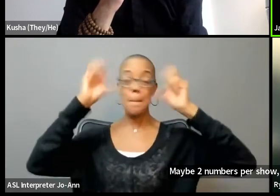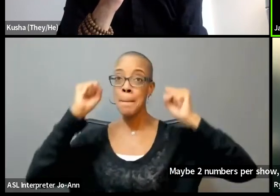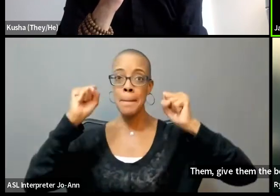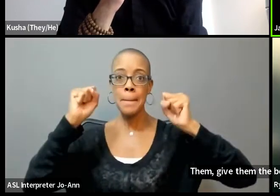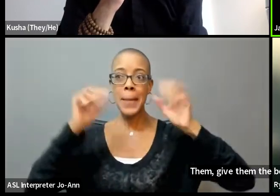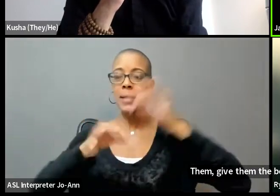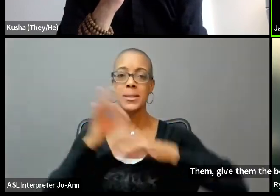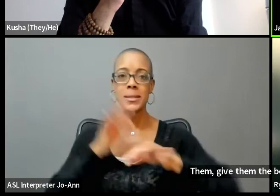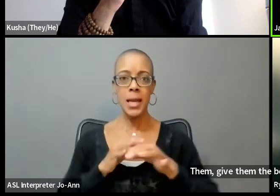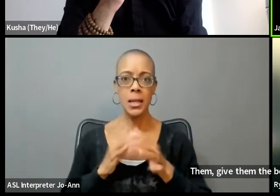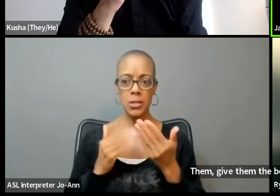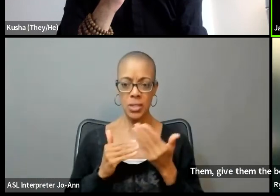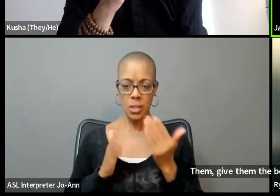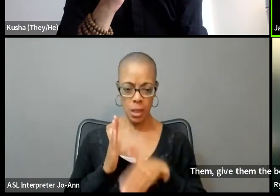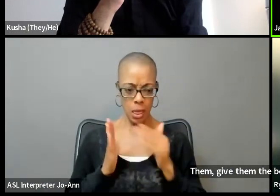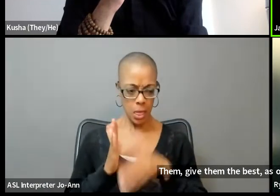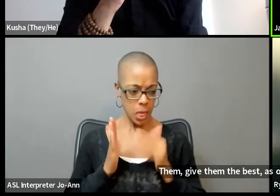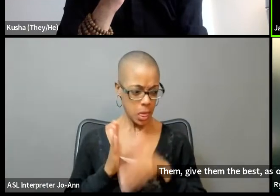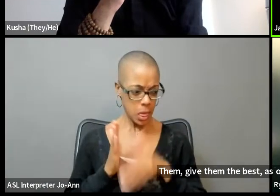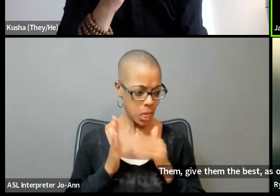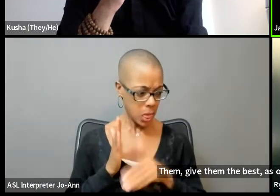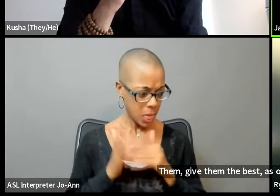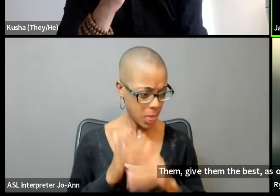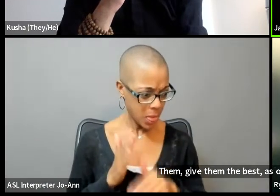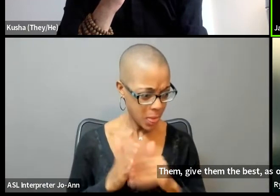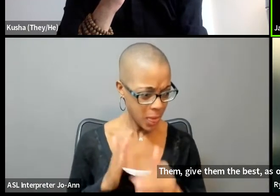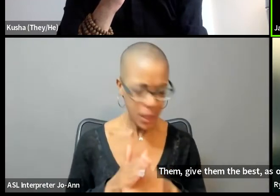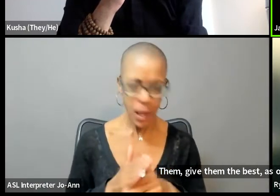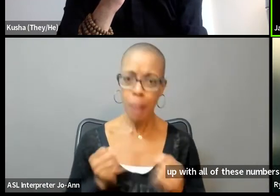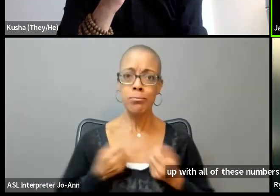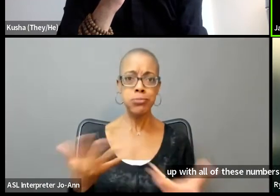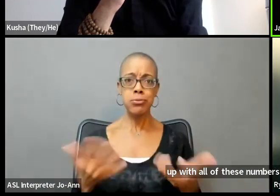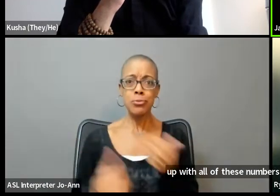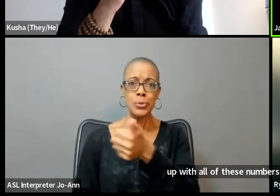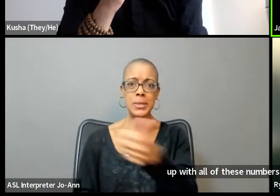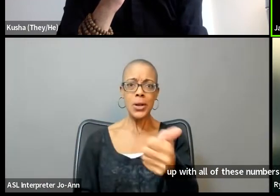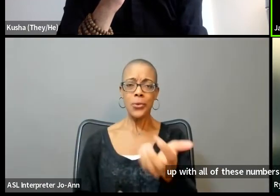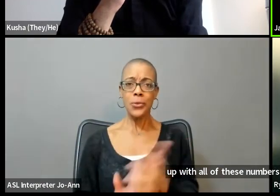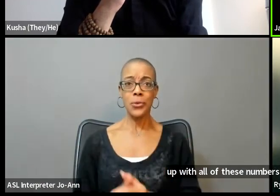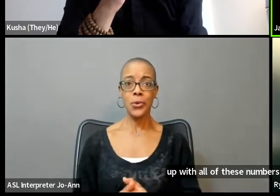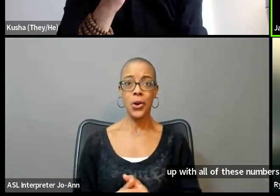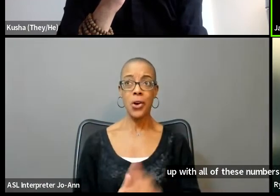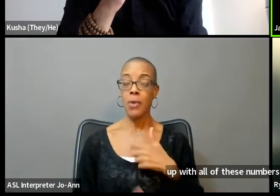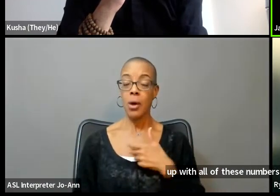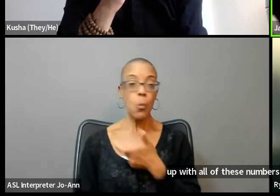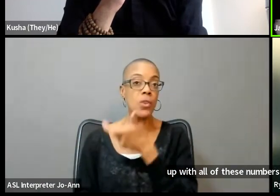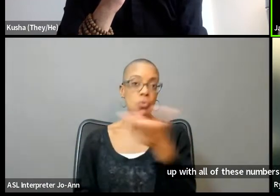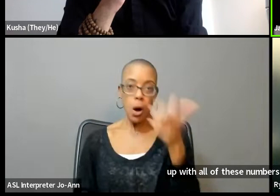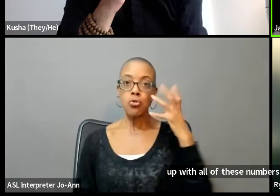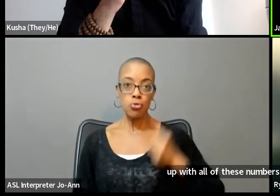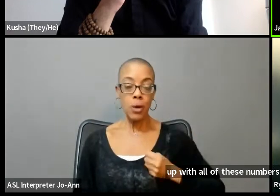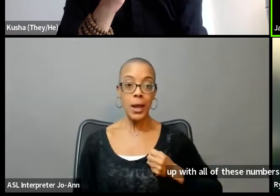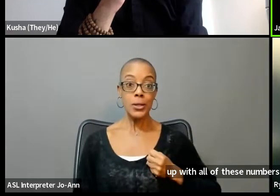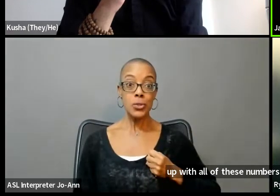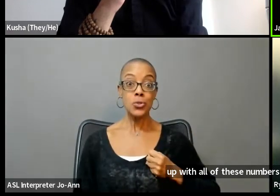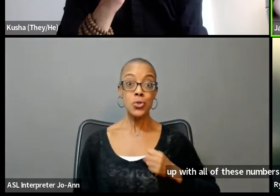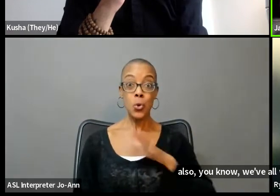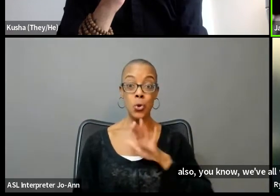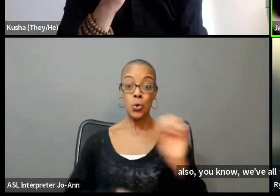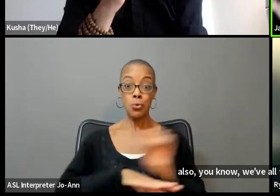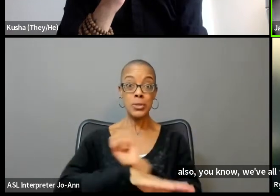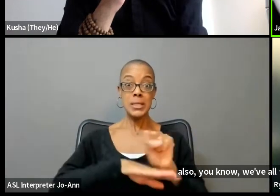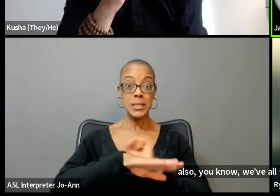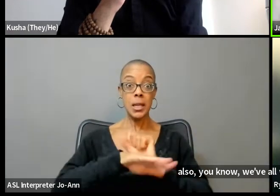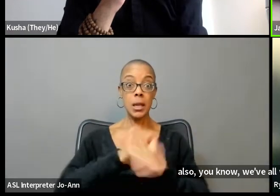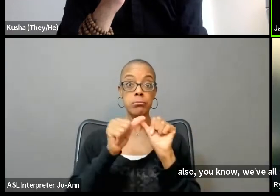all of these numbers and killing yourself. And also, you know, we've all watched drag shows, so the longer you're on stage, the longer it